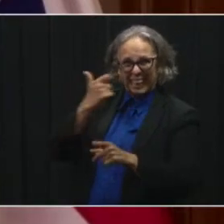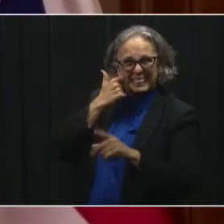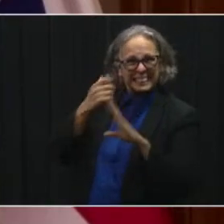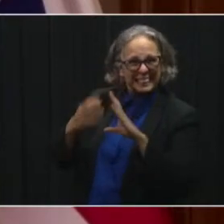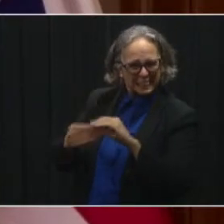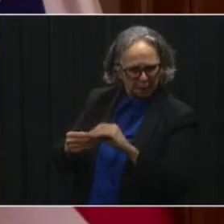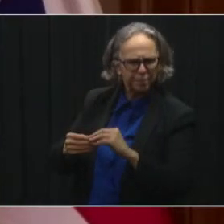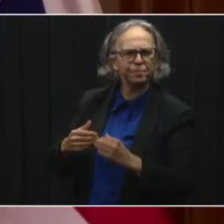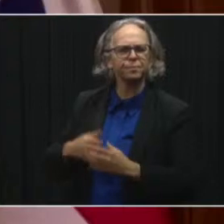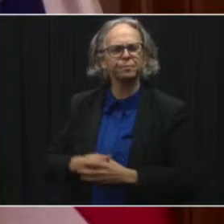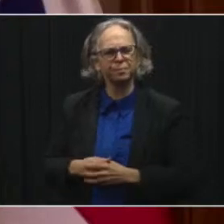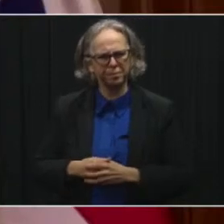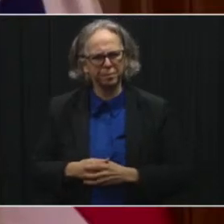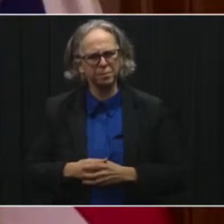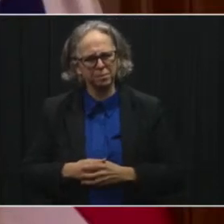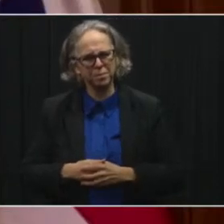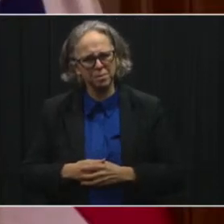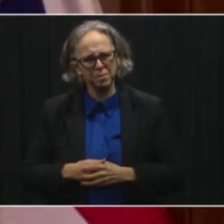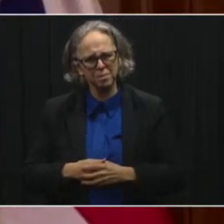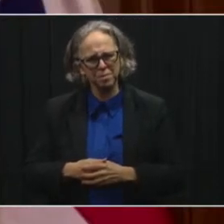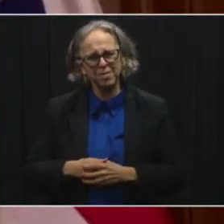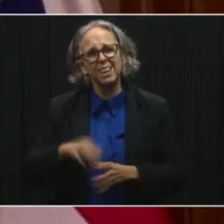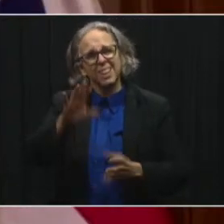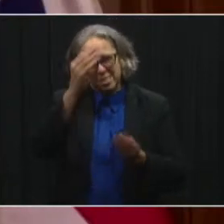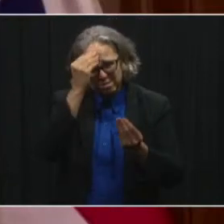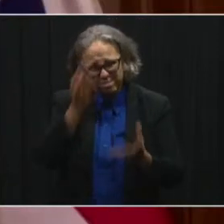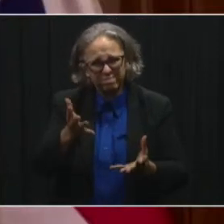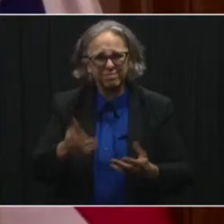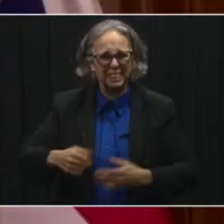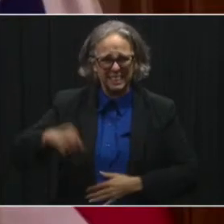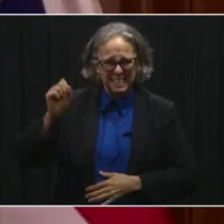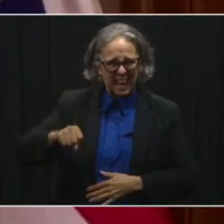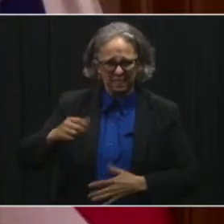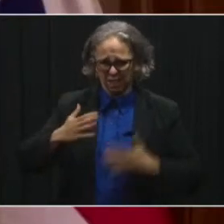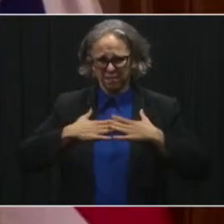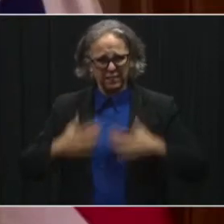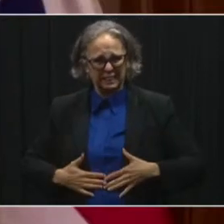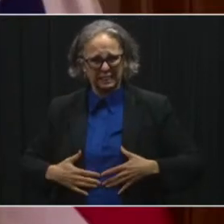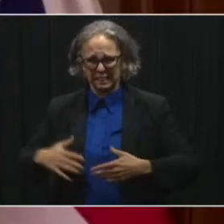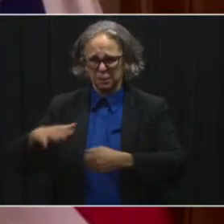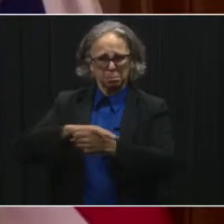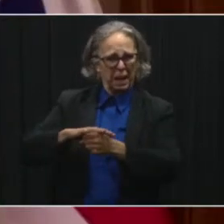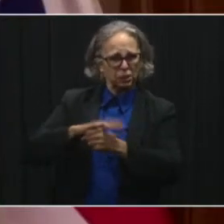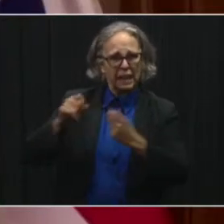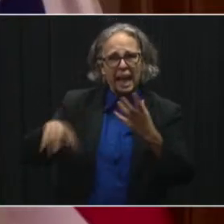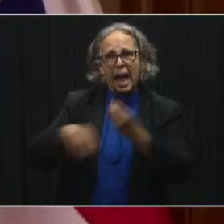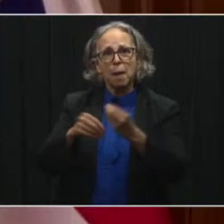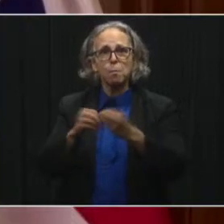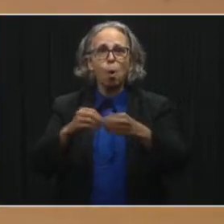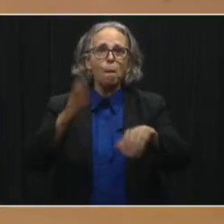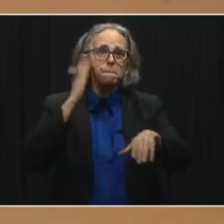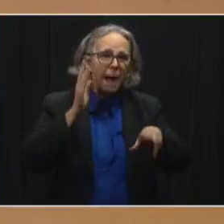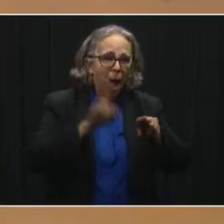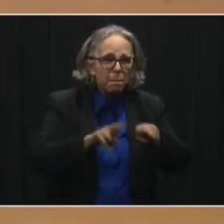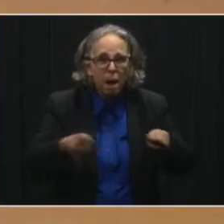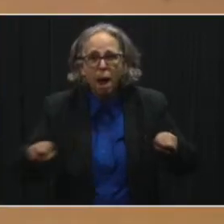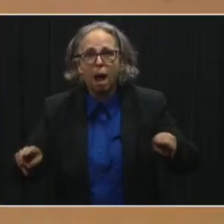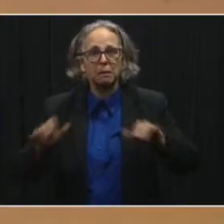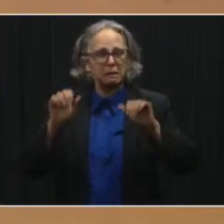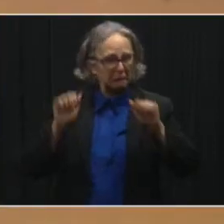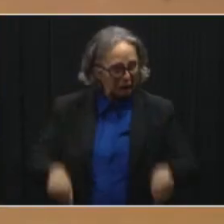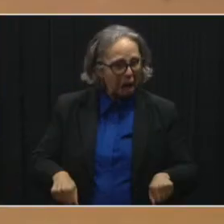pointed out, we have the capability of the physical part of that emergency plan to handle the